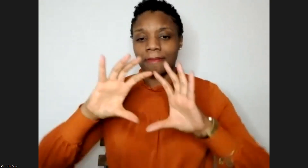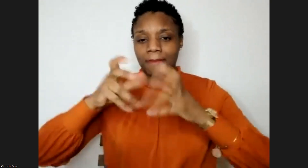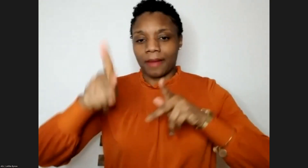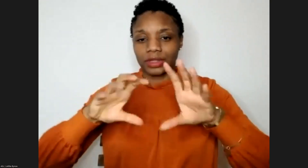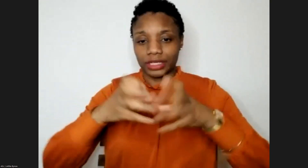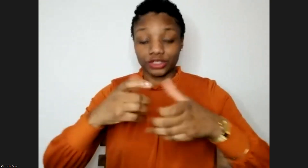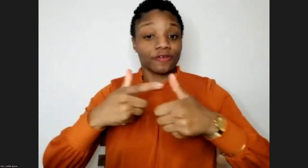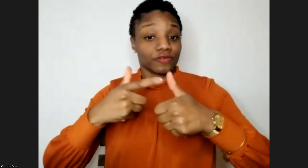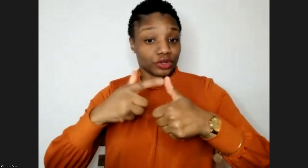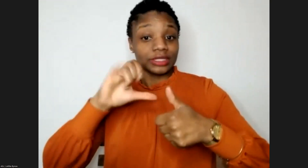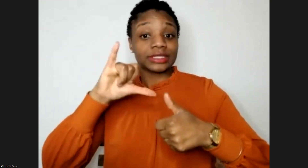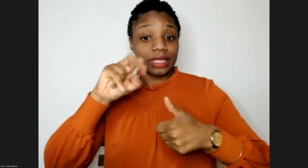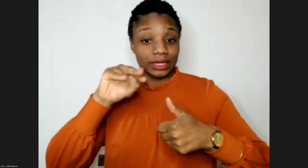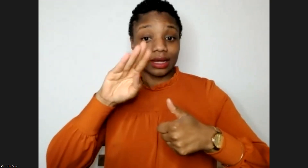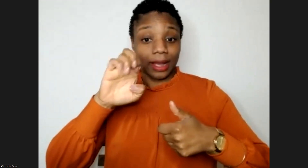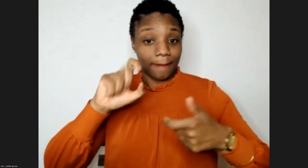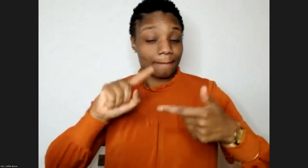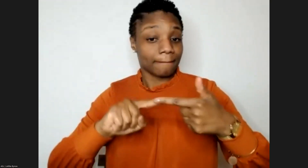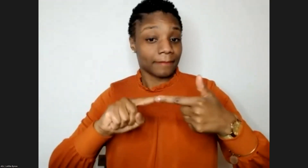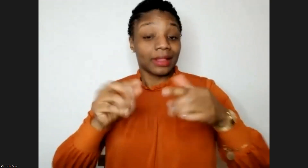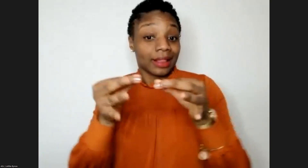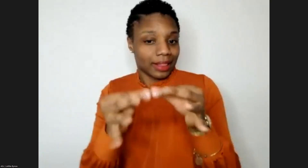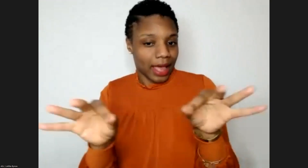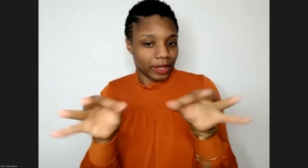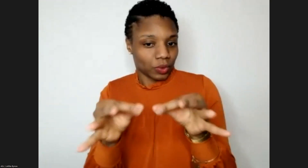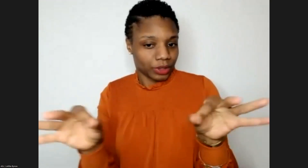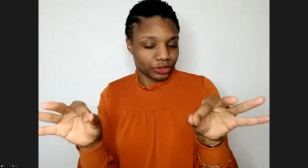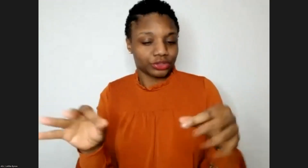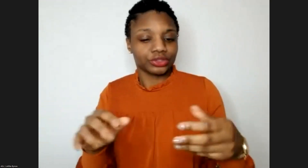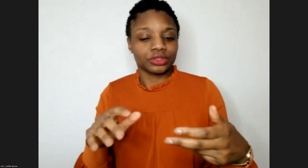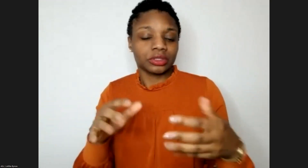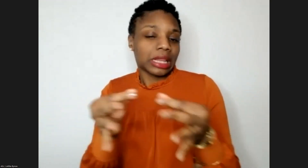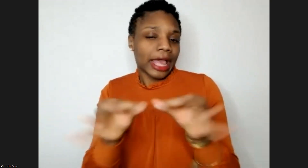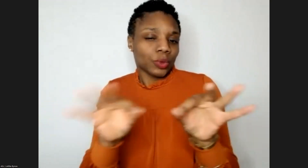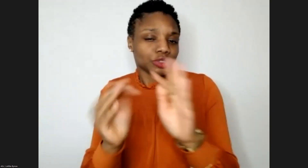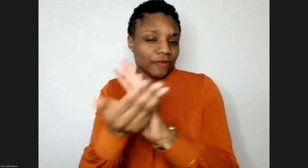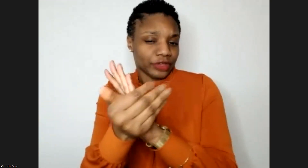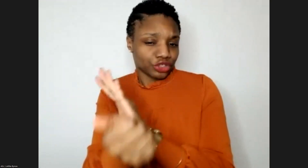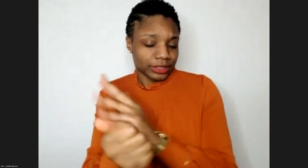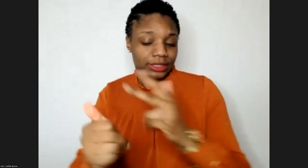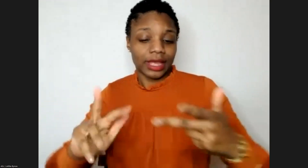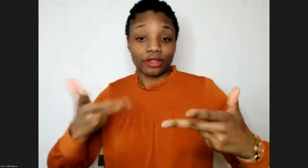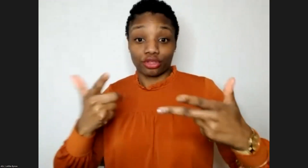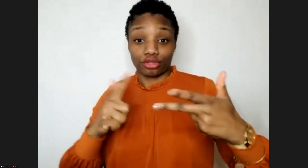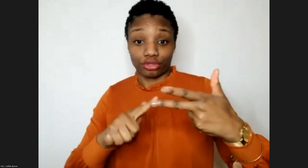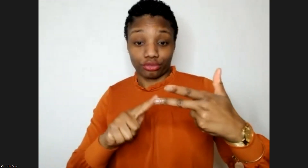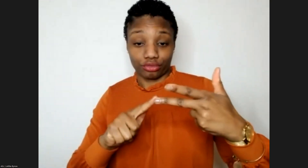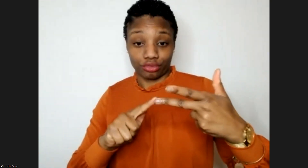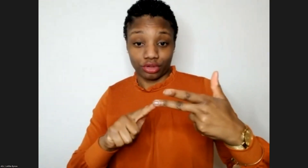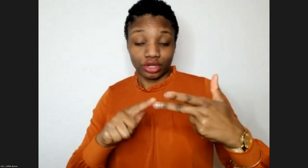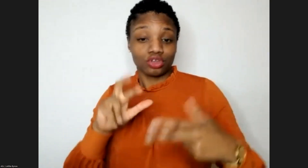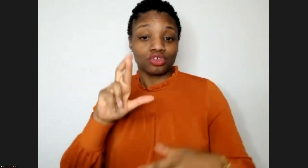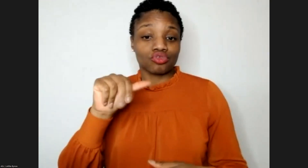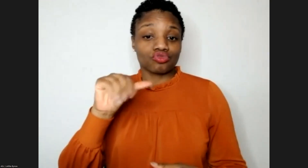is income, the second one is language proficiency, and the third one is racial and